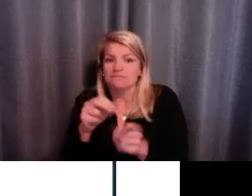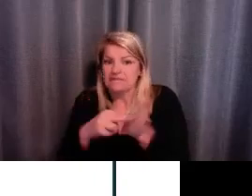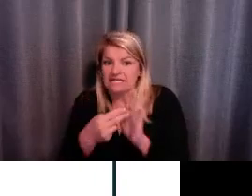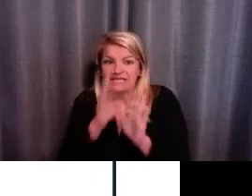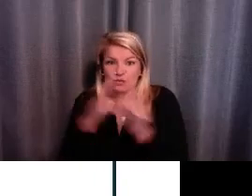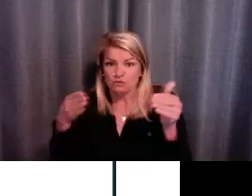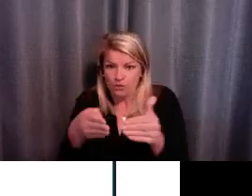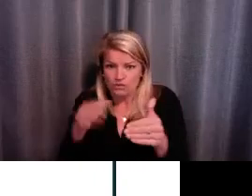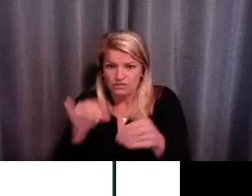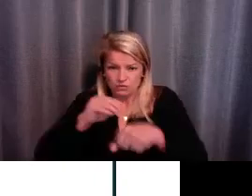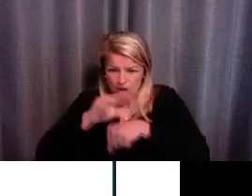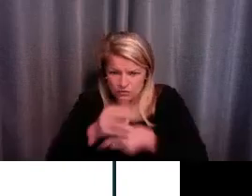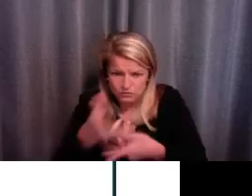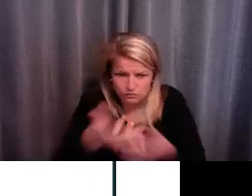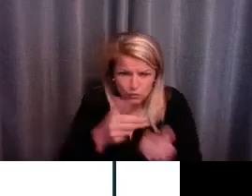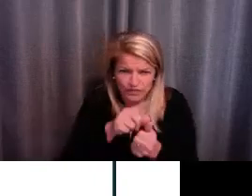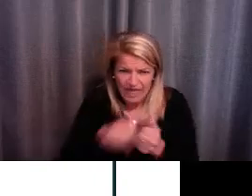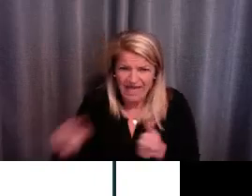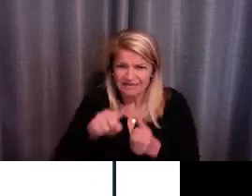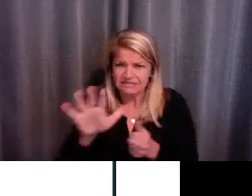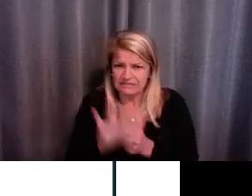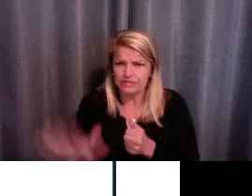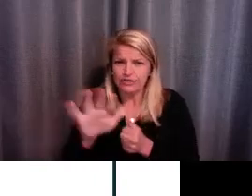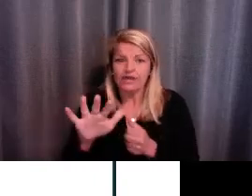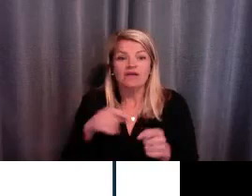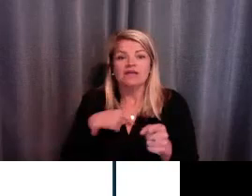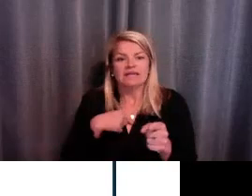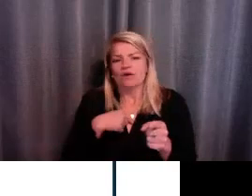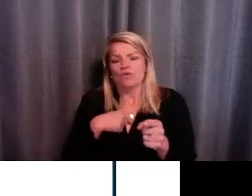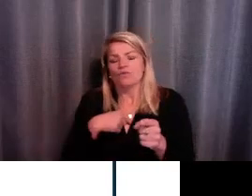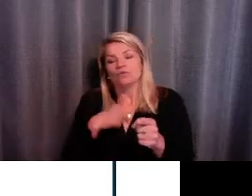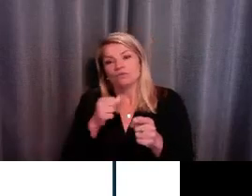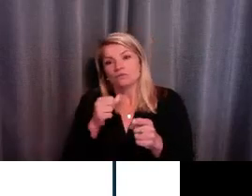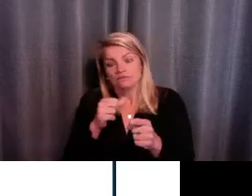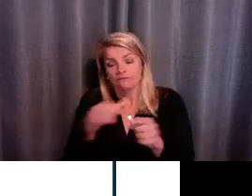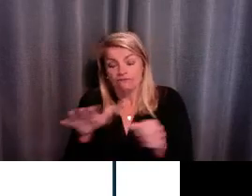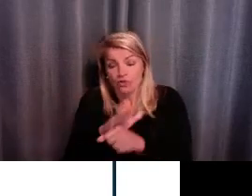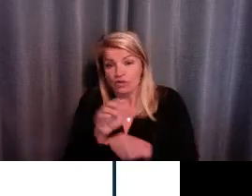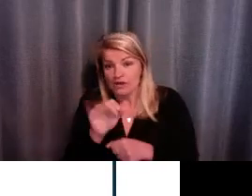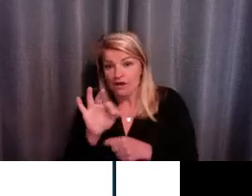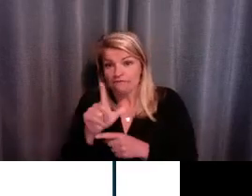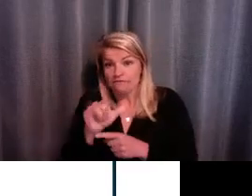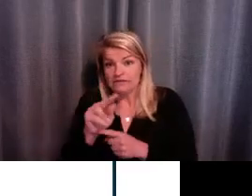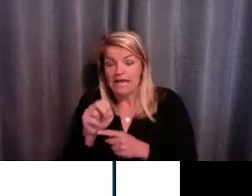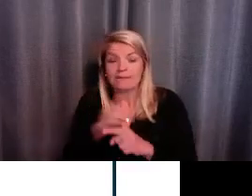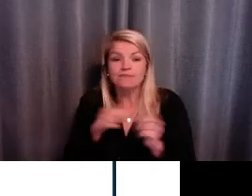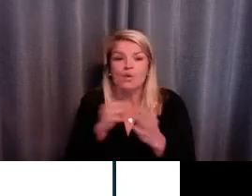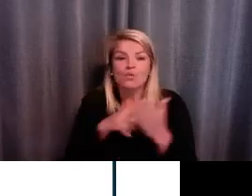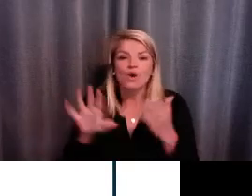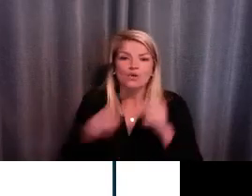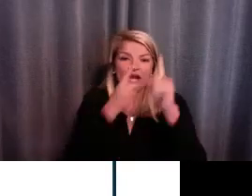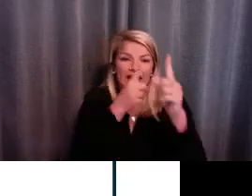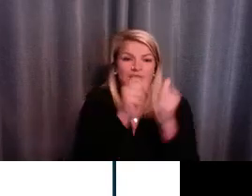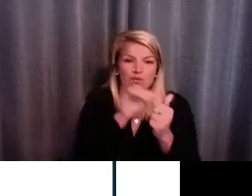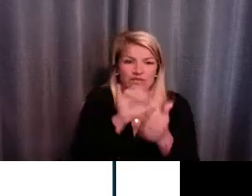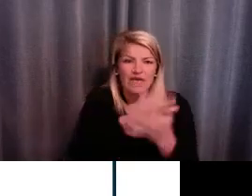Even though in these days nothing is completely offline, what we are aiming with these focus countries